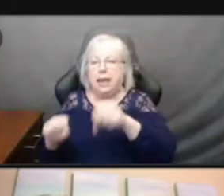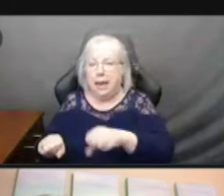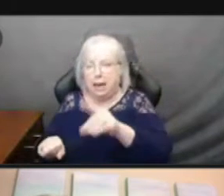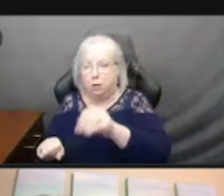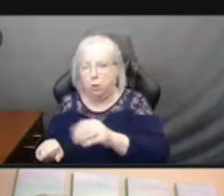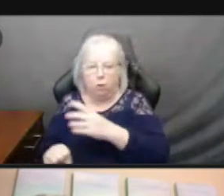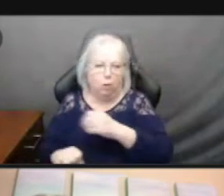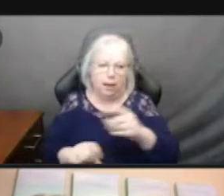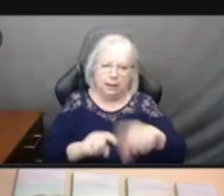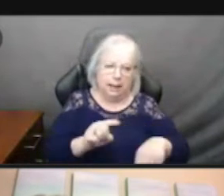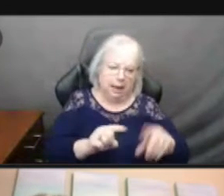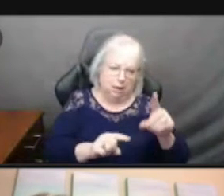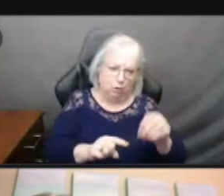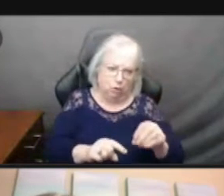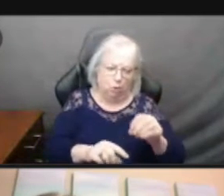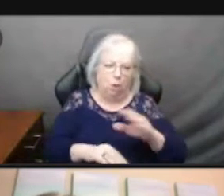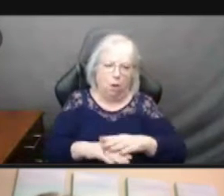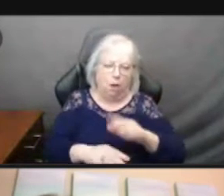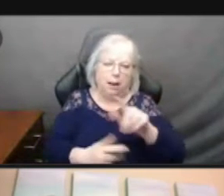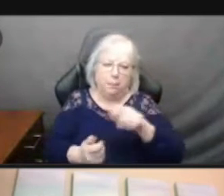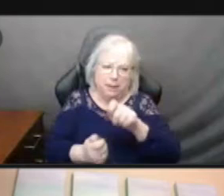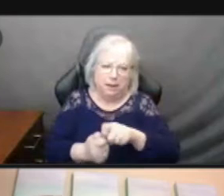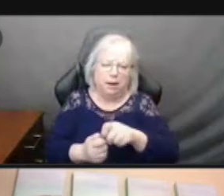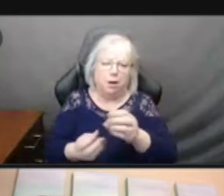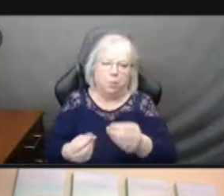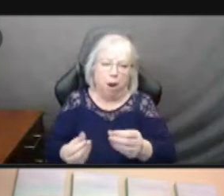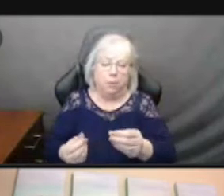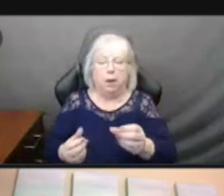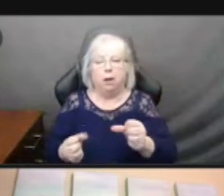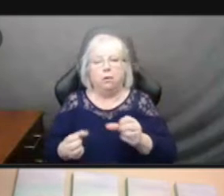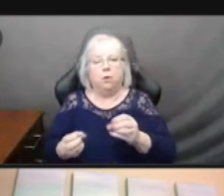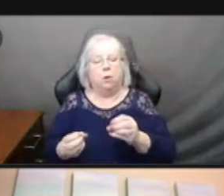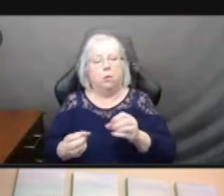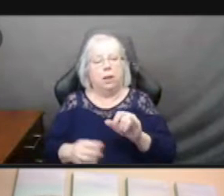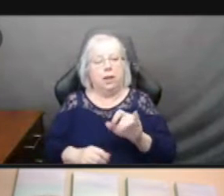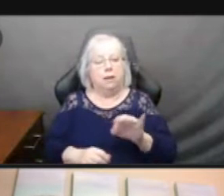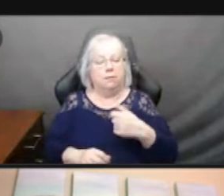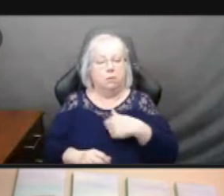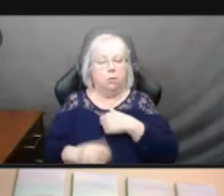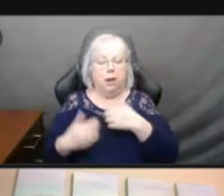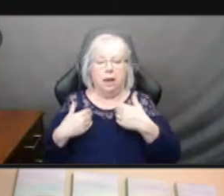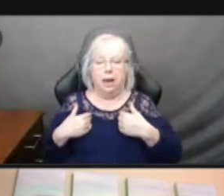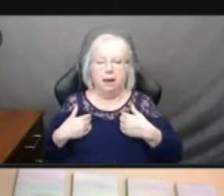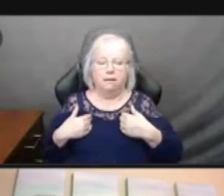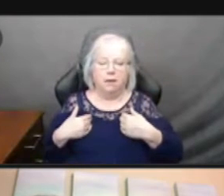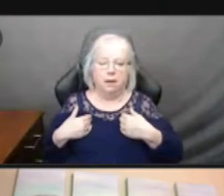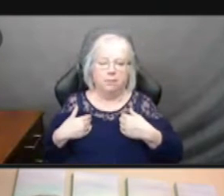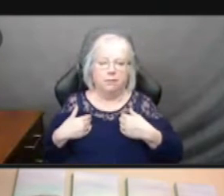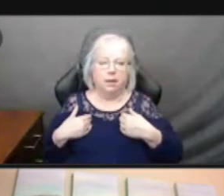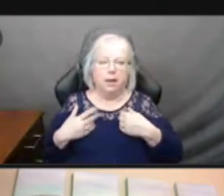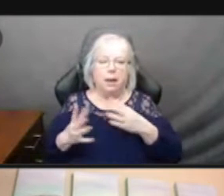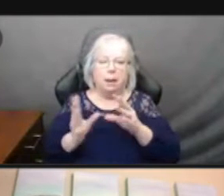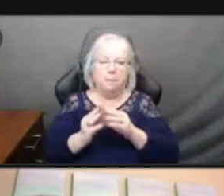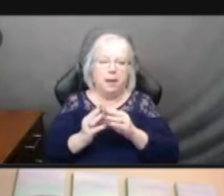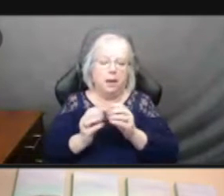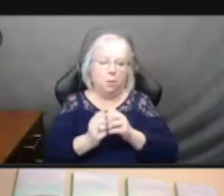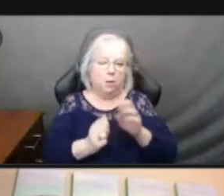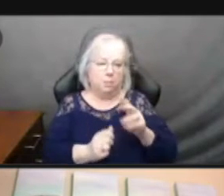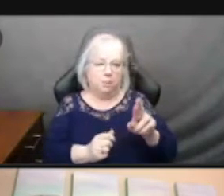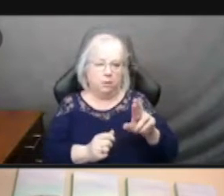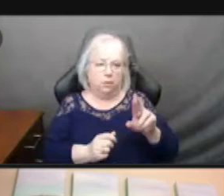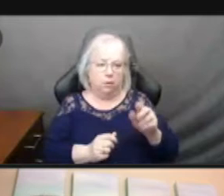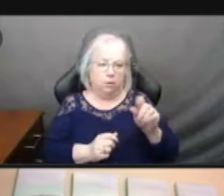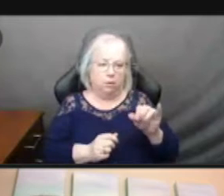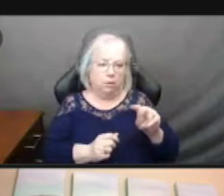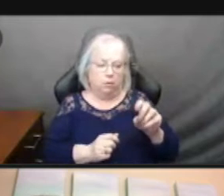there. So if we have an interview, or if we have a meeting with Mr. Rainey, there